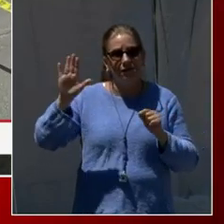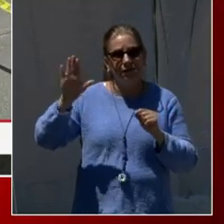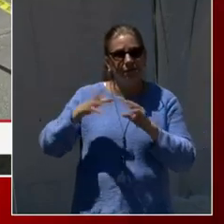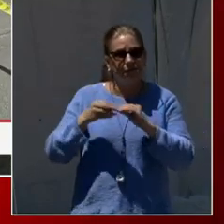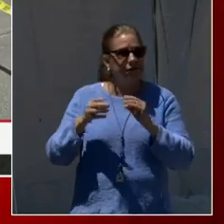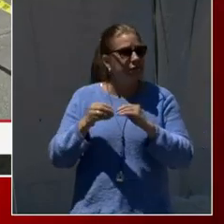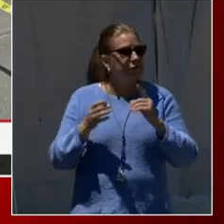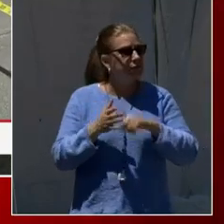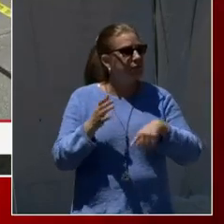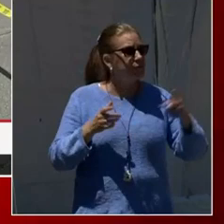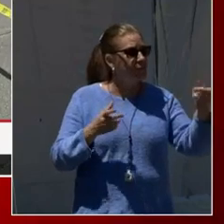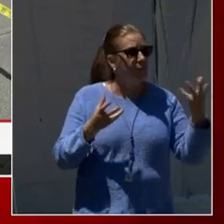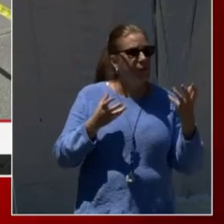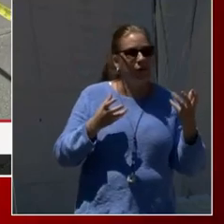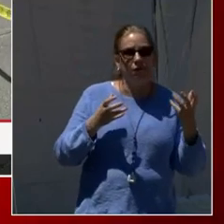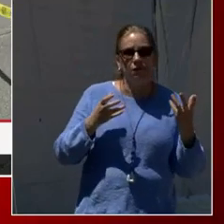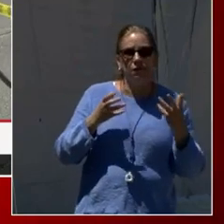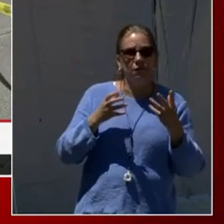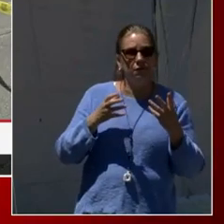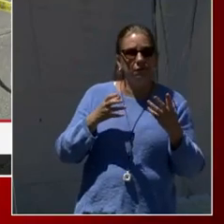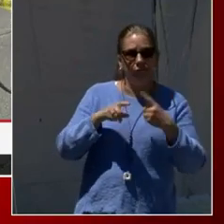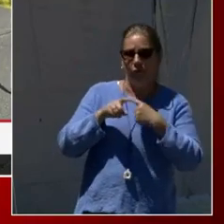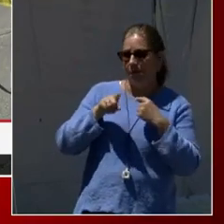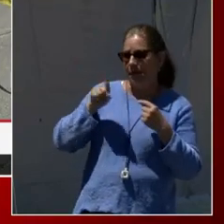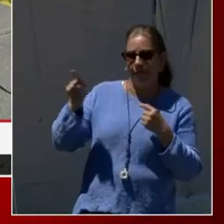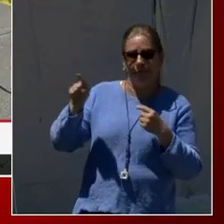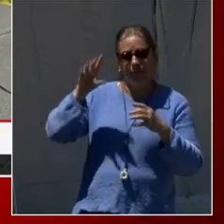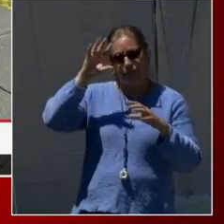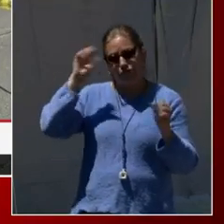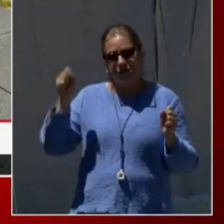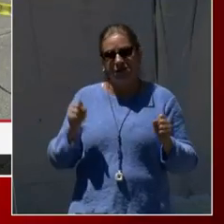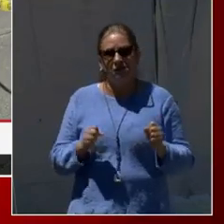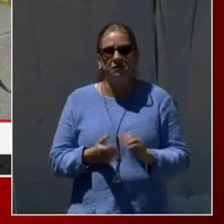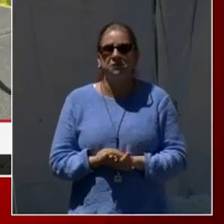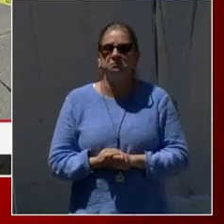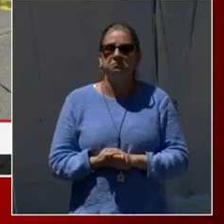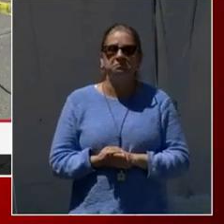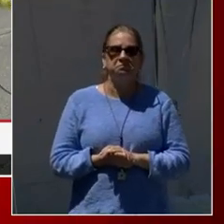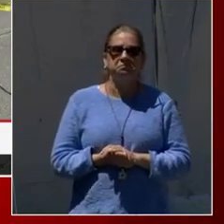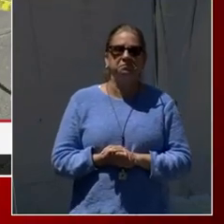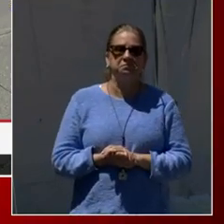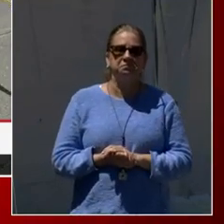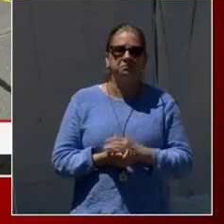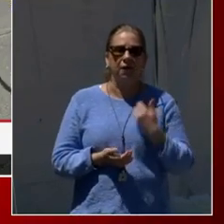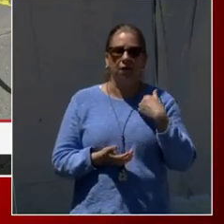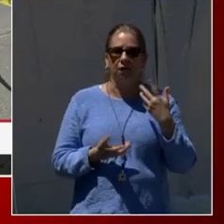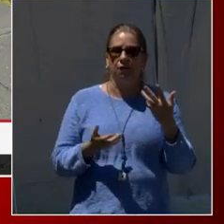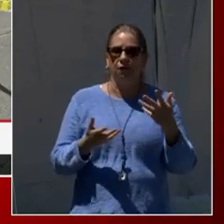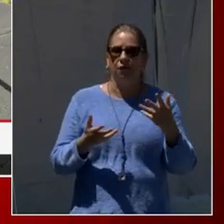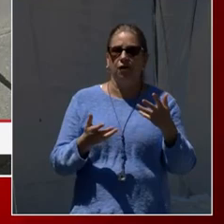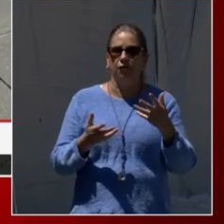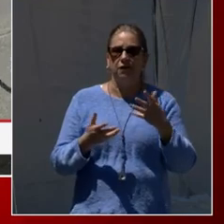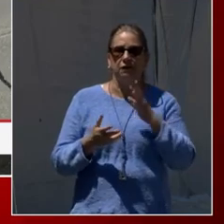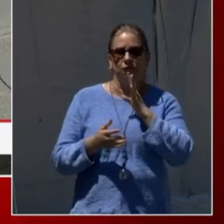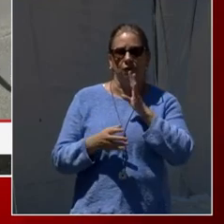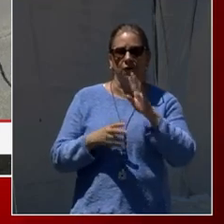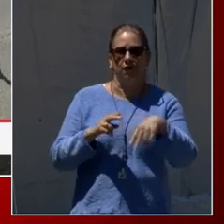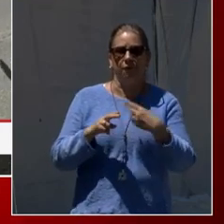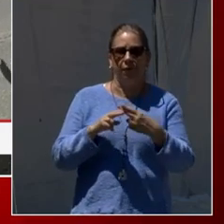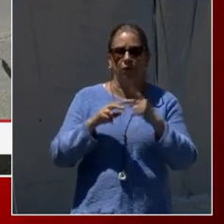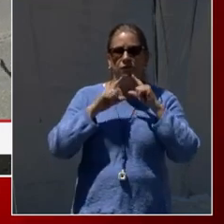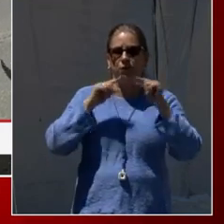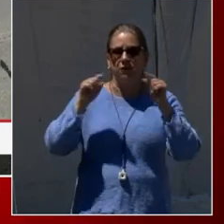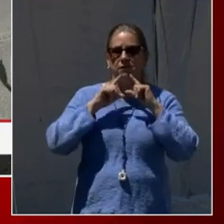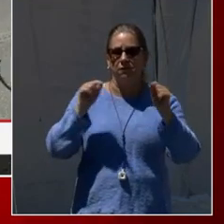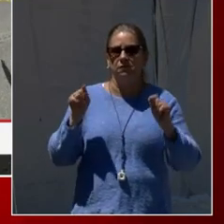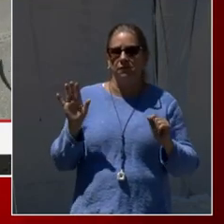Well, to be honest with you, I think I've said what I have to say about those tweets, and I've been very concerned